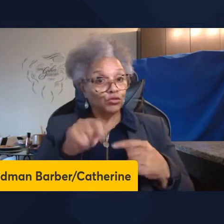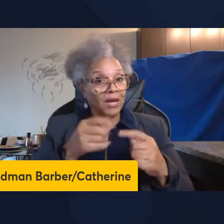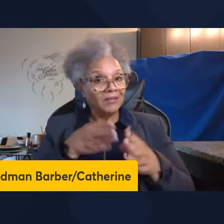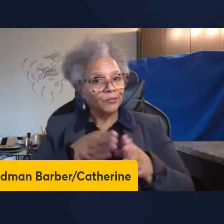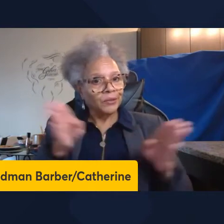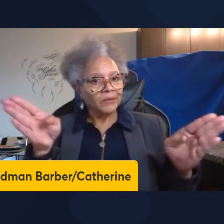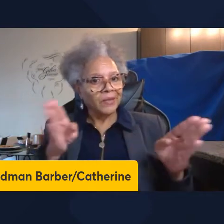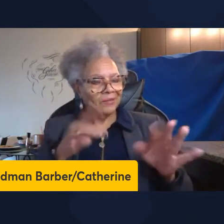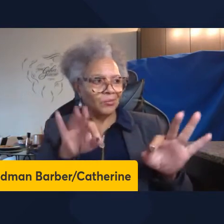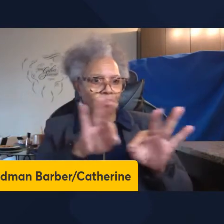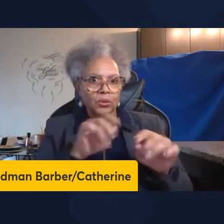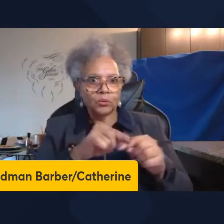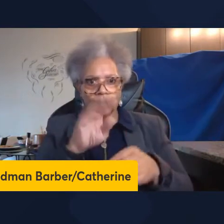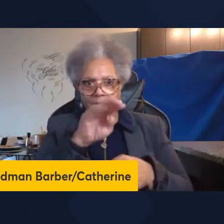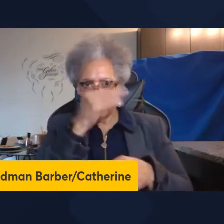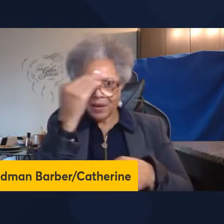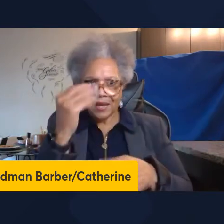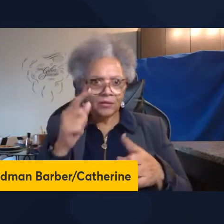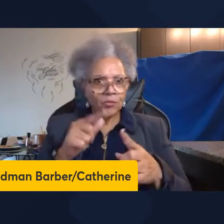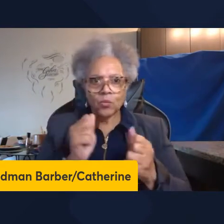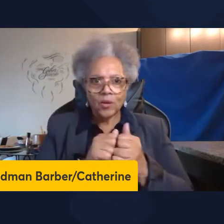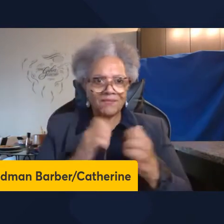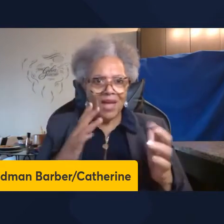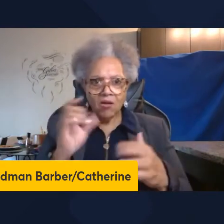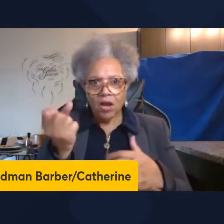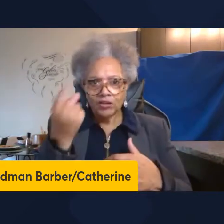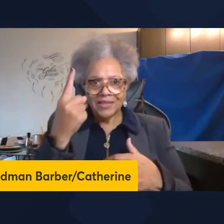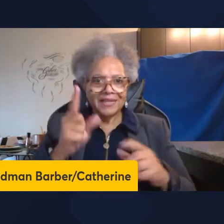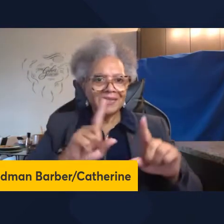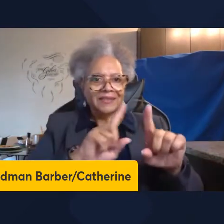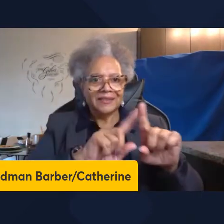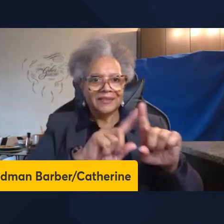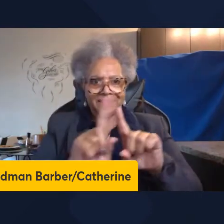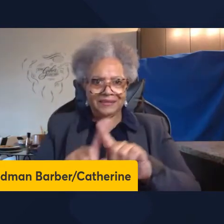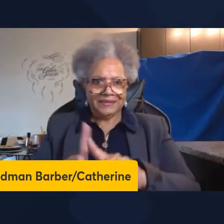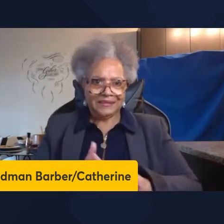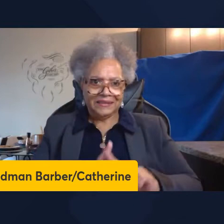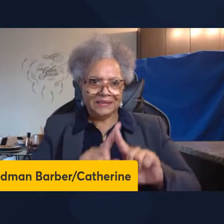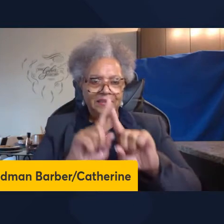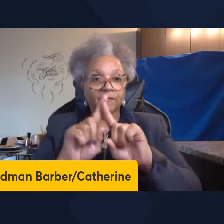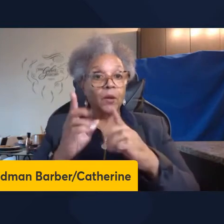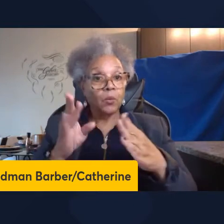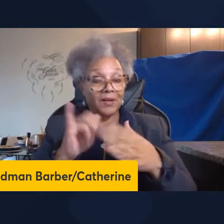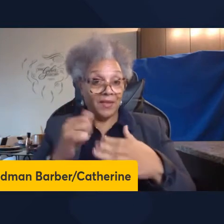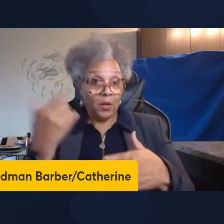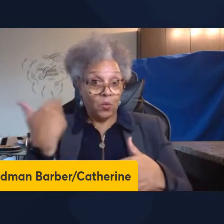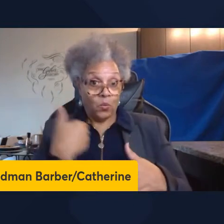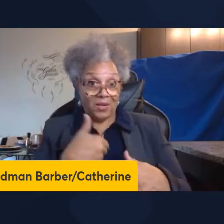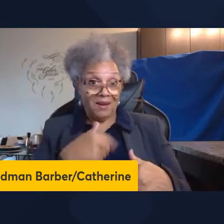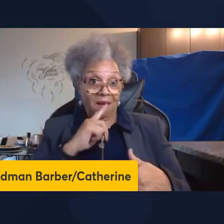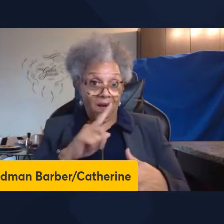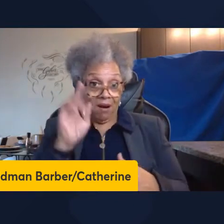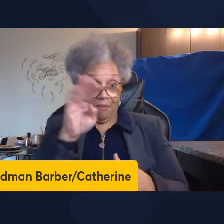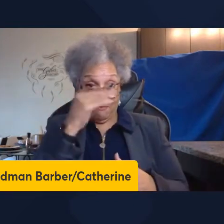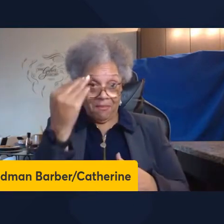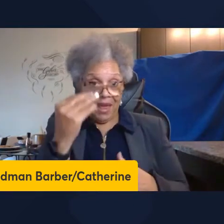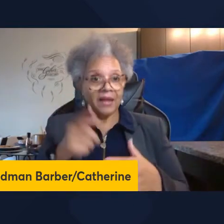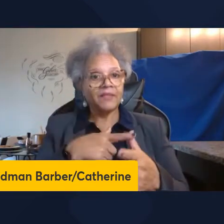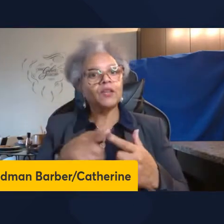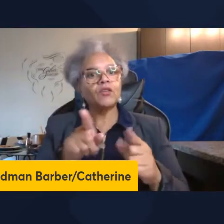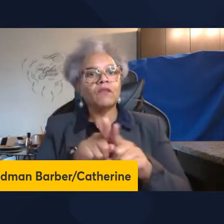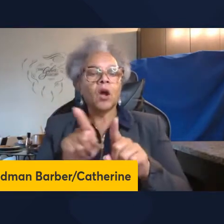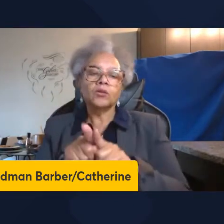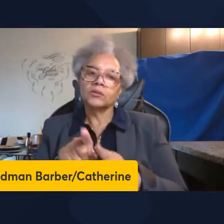for Blacks without understanding all of the different ways that we are Black, then you've also done